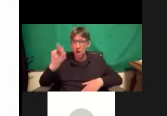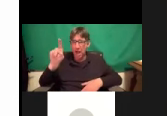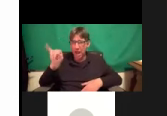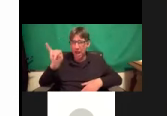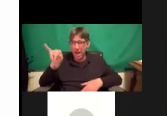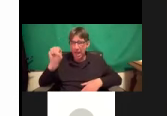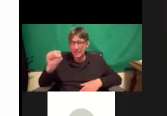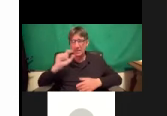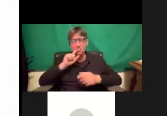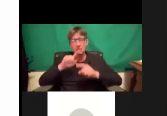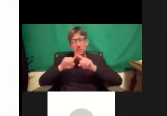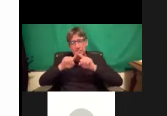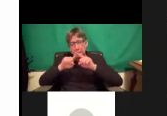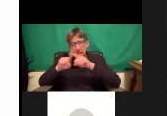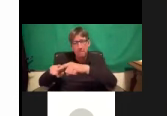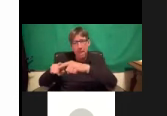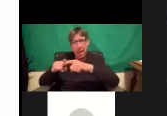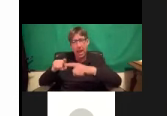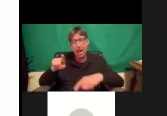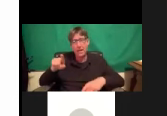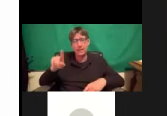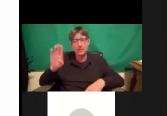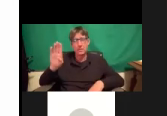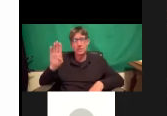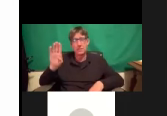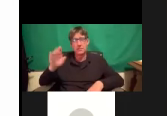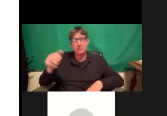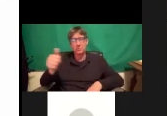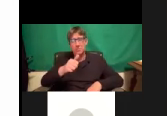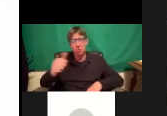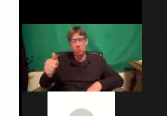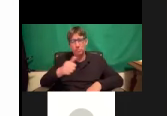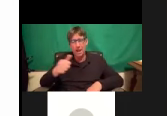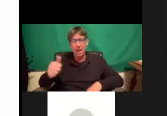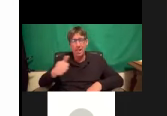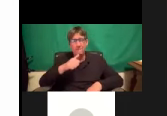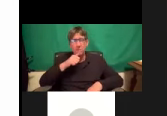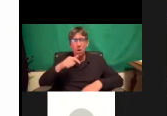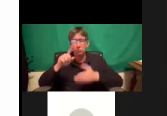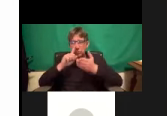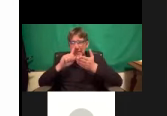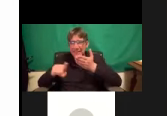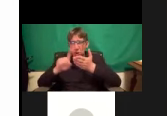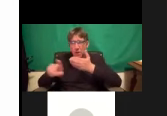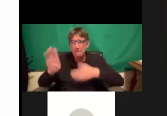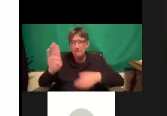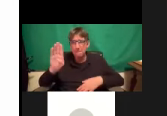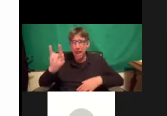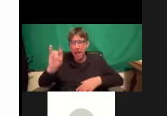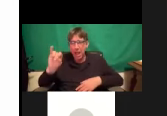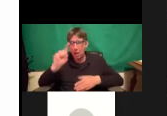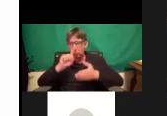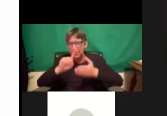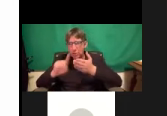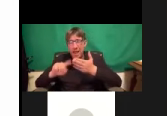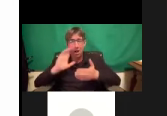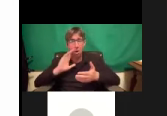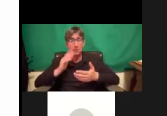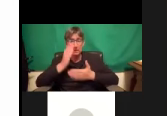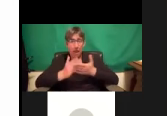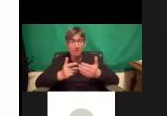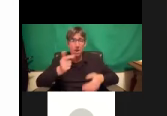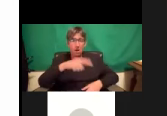my research in biophysics. So hi to Colby, Alex, Emily, and others who are here tonight. I know we're representing a lot of others who I